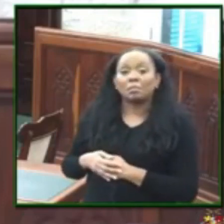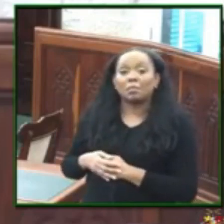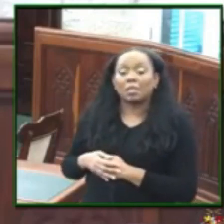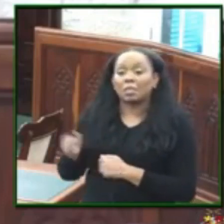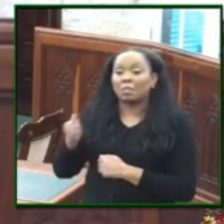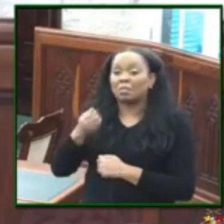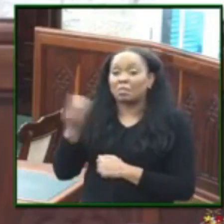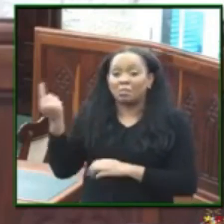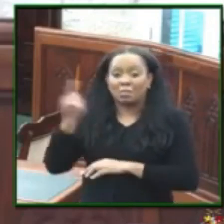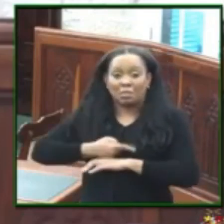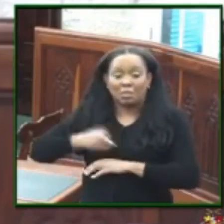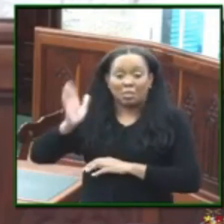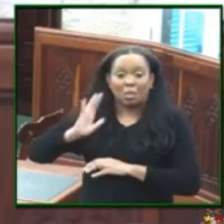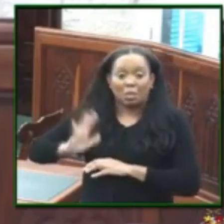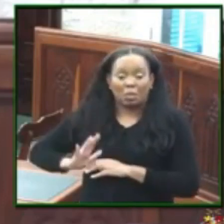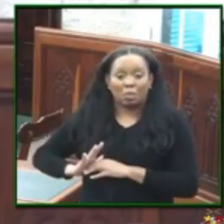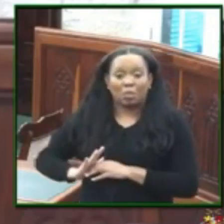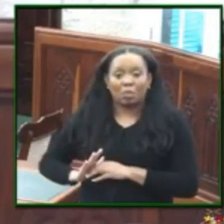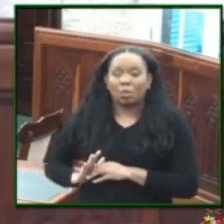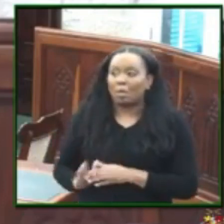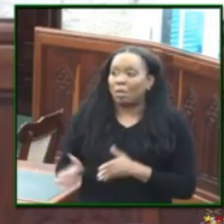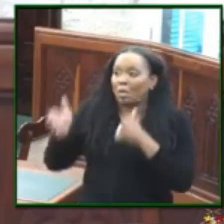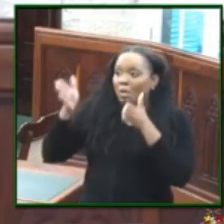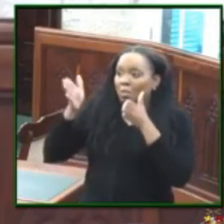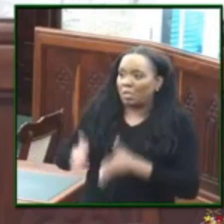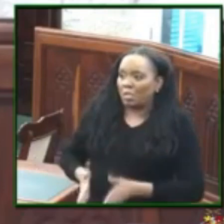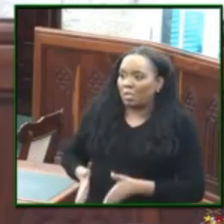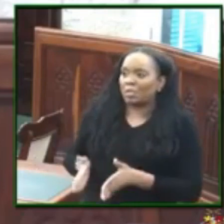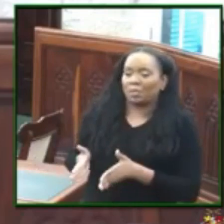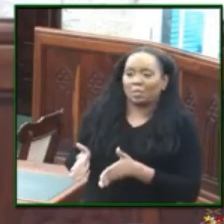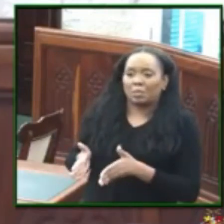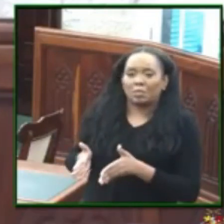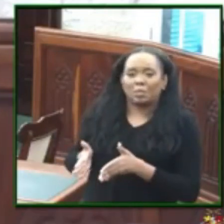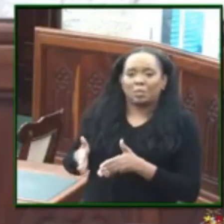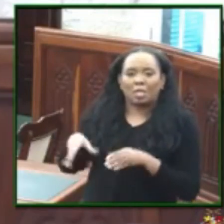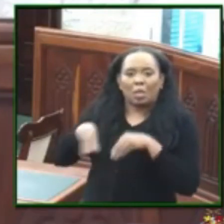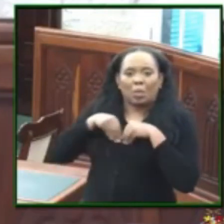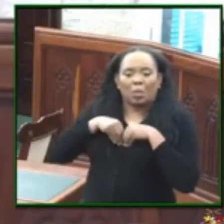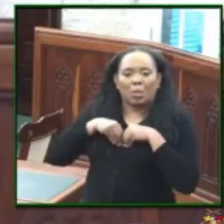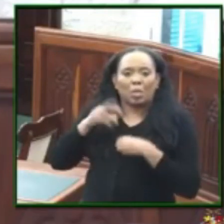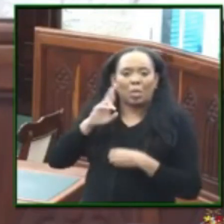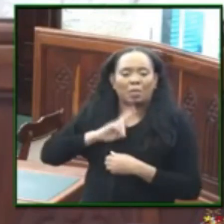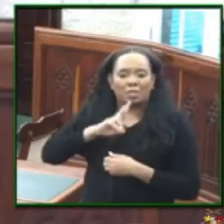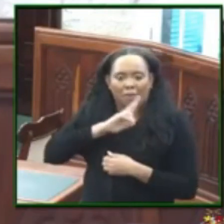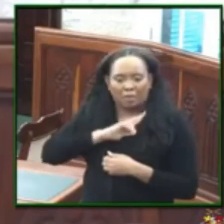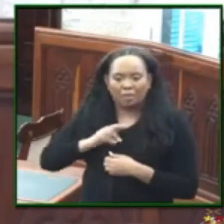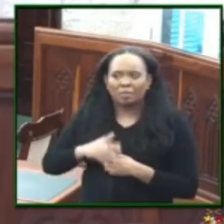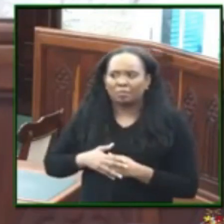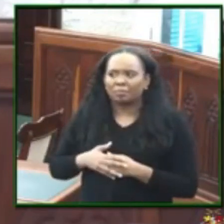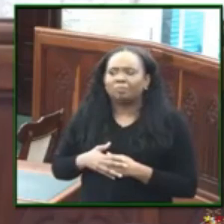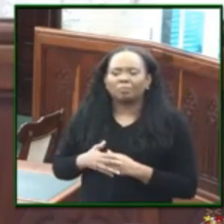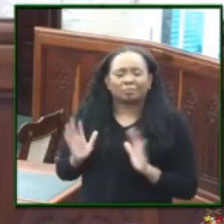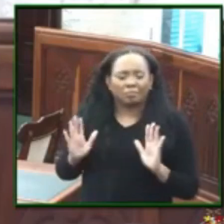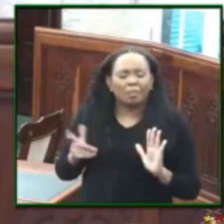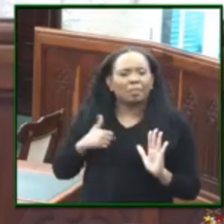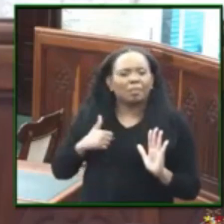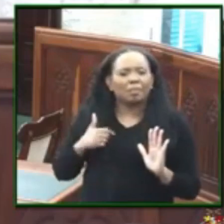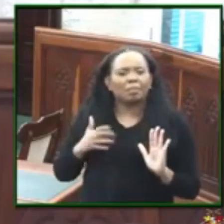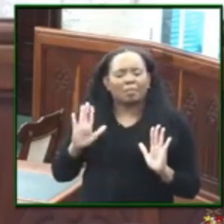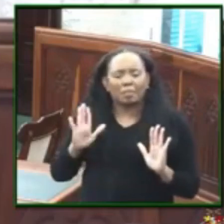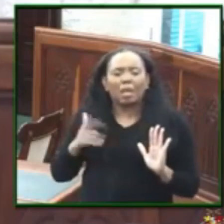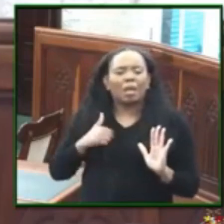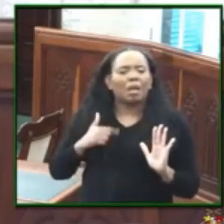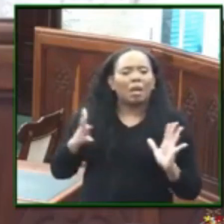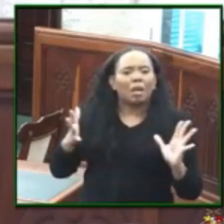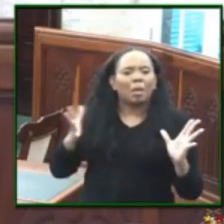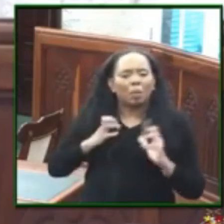few days ago, and this is not to disparage the tourists, we welcome them. As